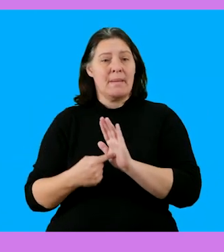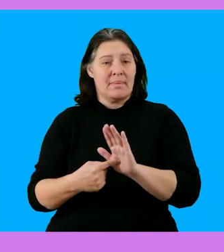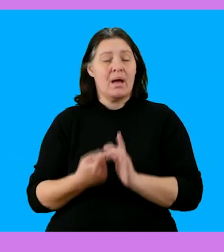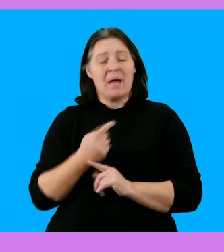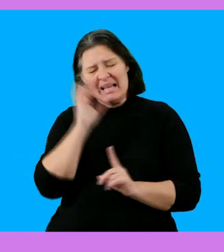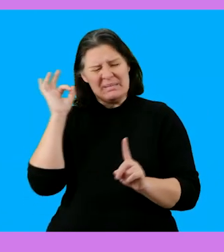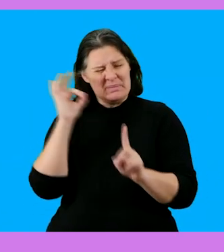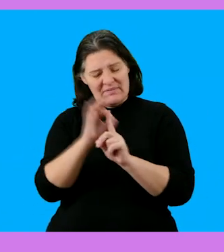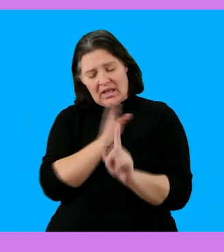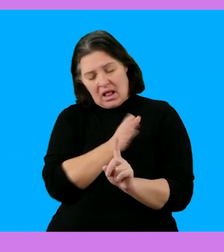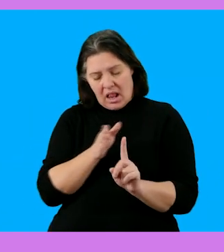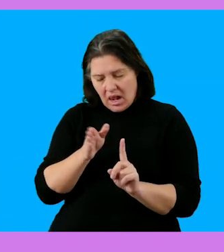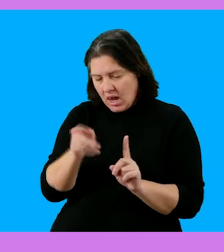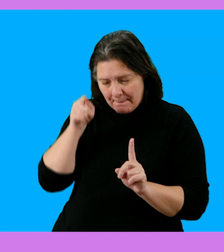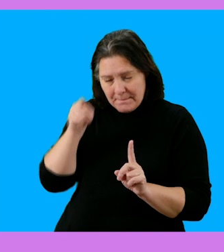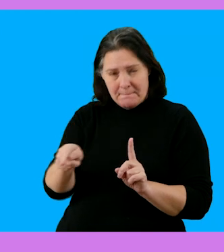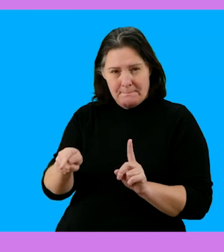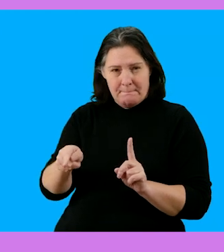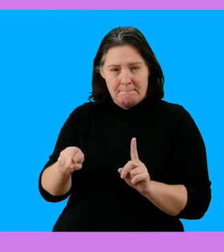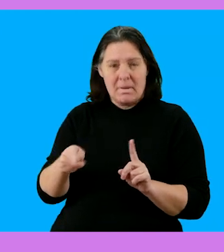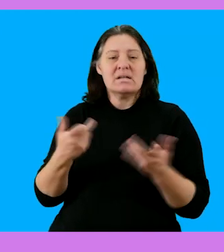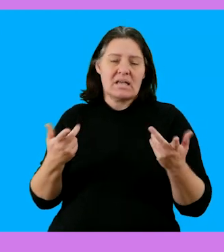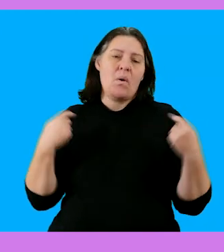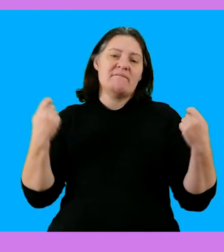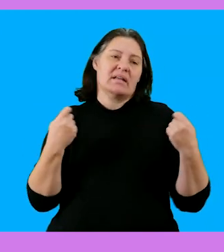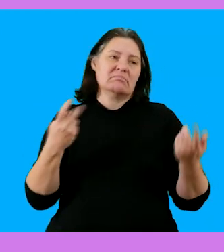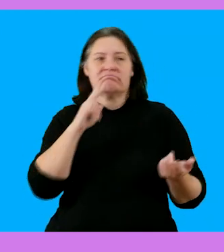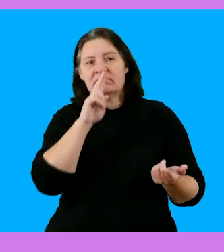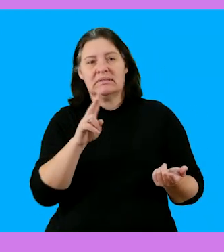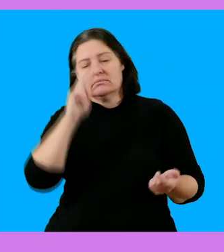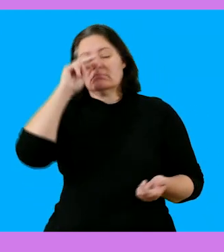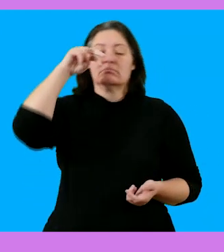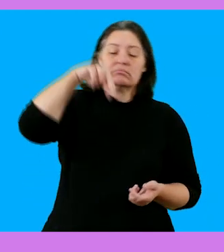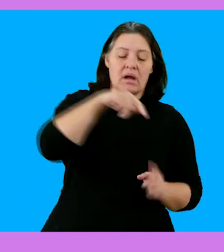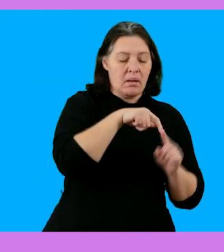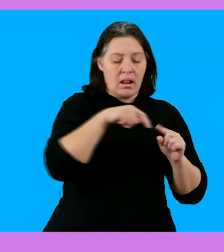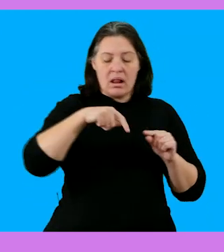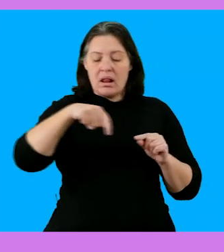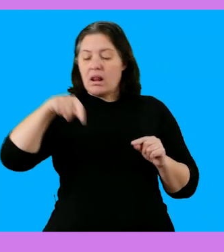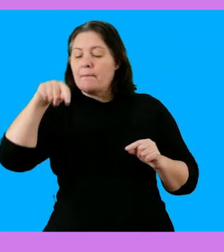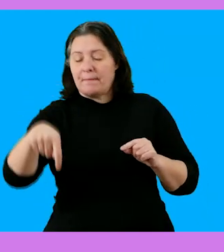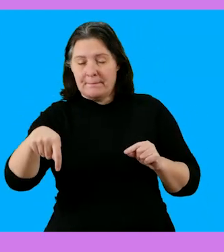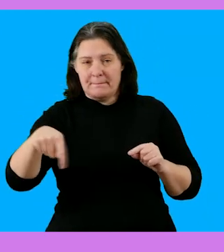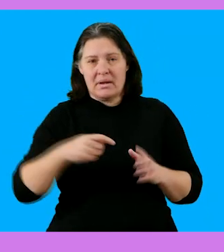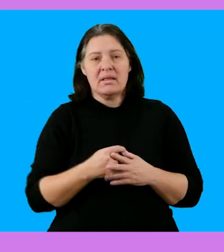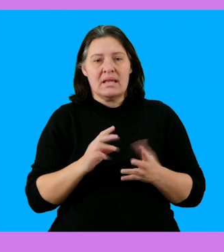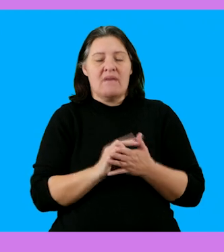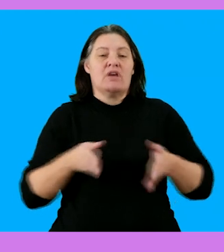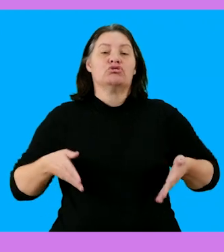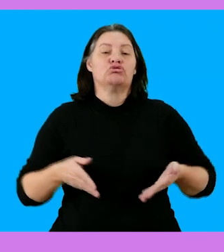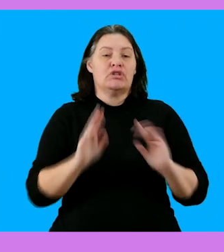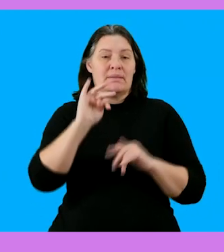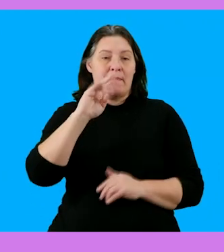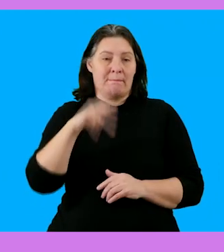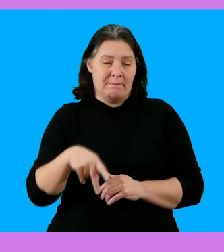map shows a specific route. For instance, an event seen from above, right? And then we'll also